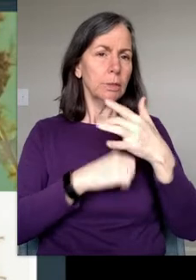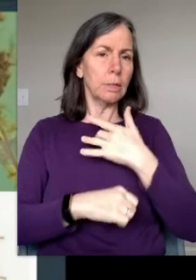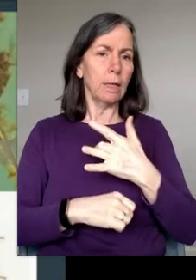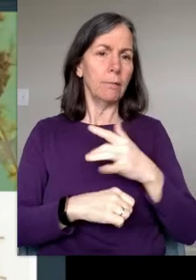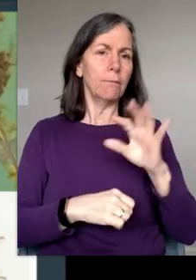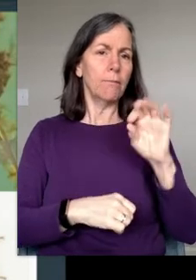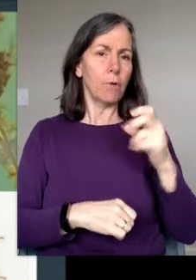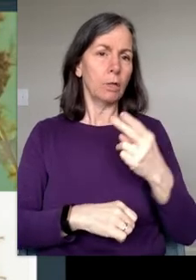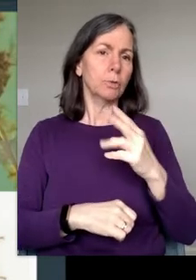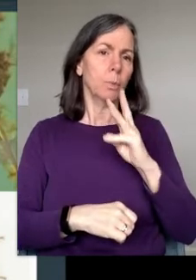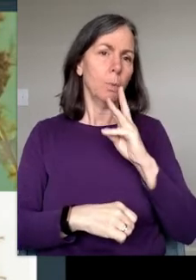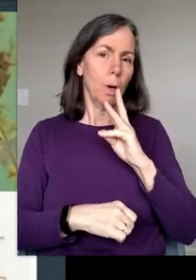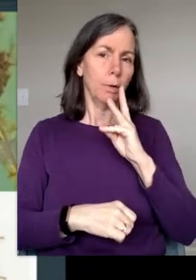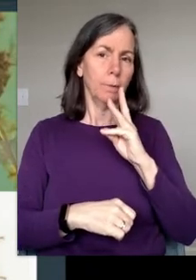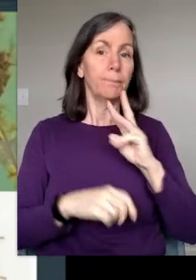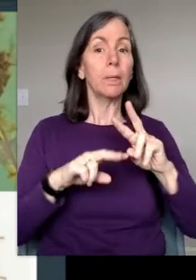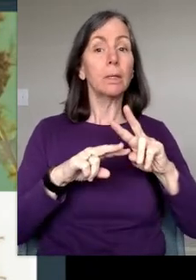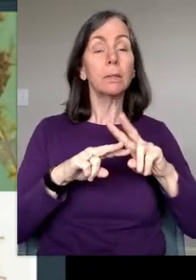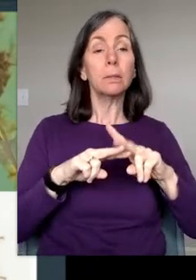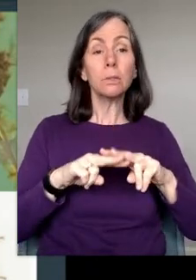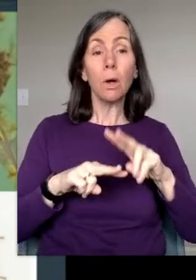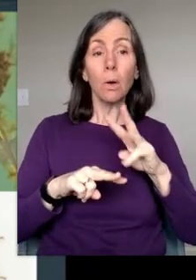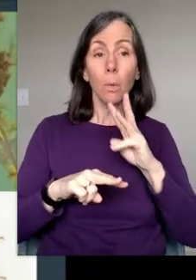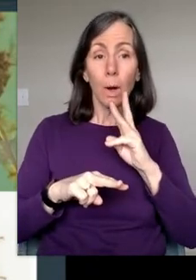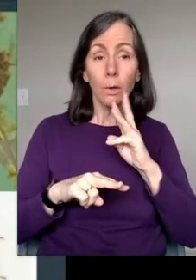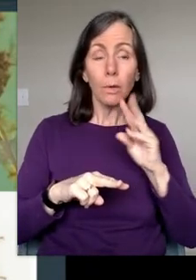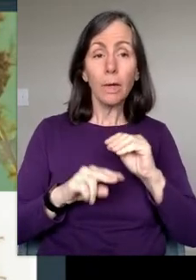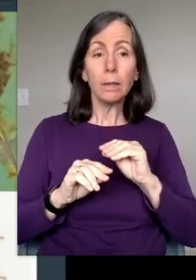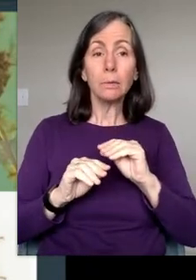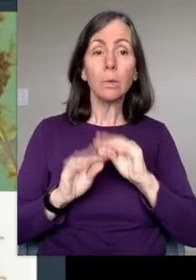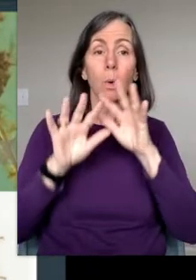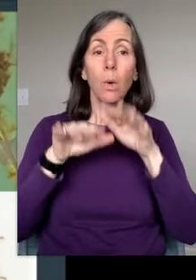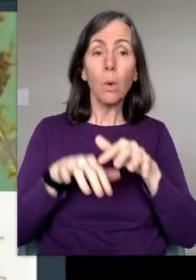freshwater. Saltwater is oceans and seas,